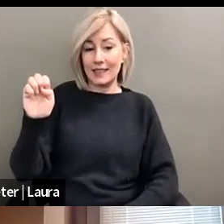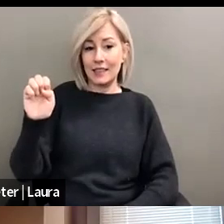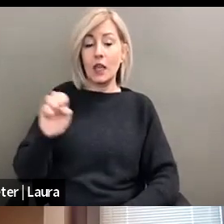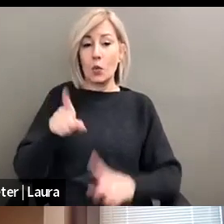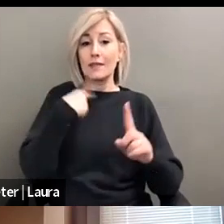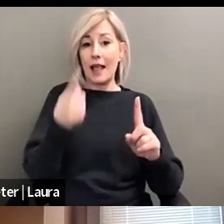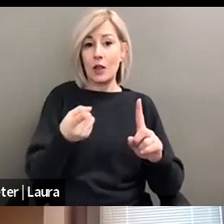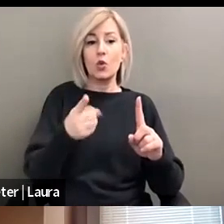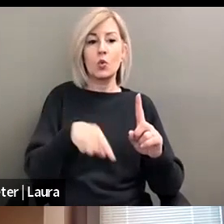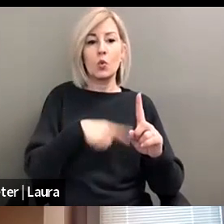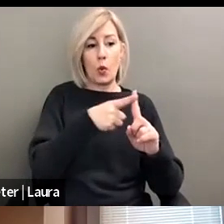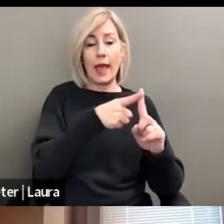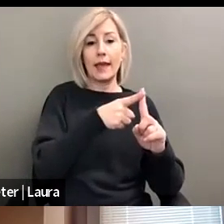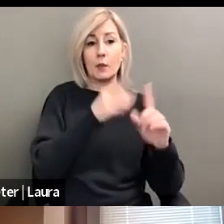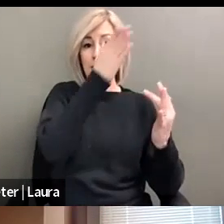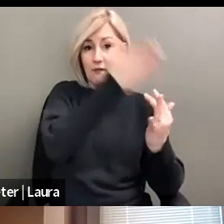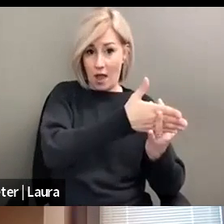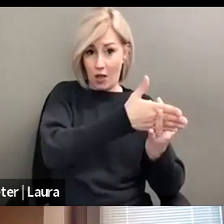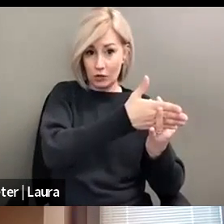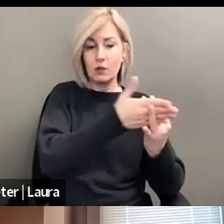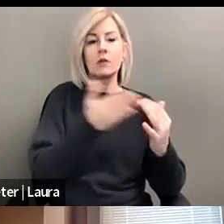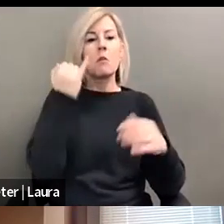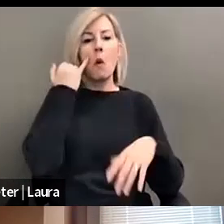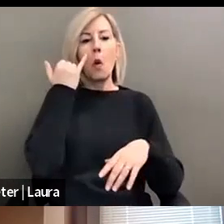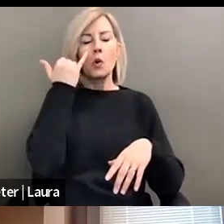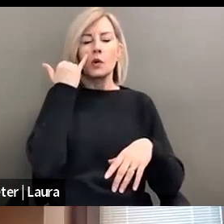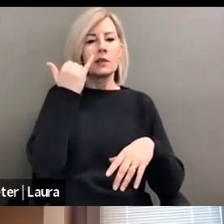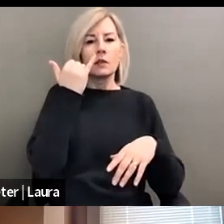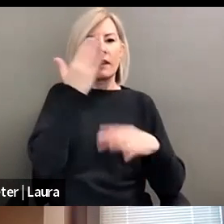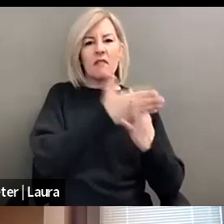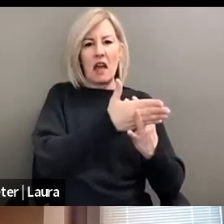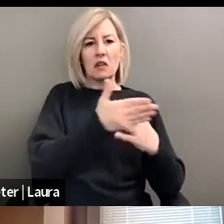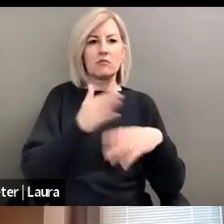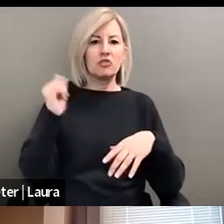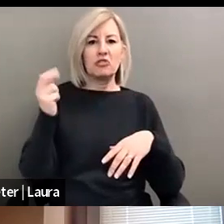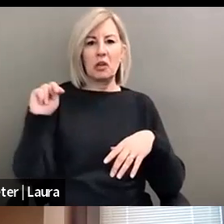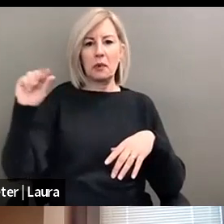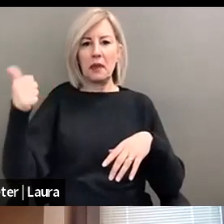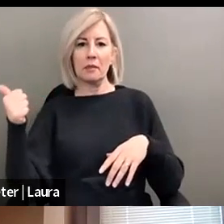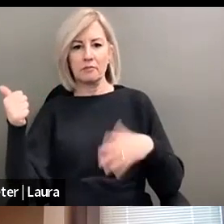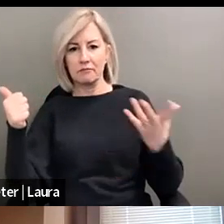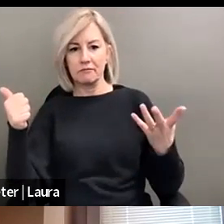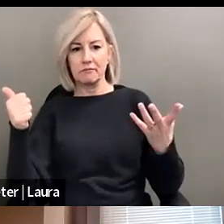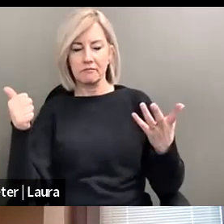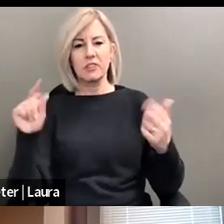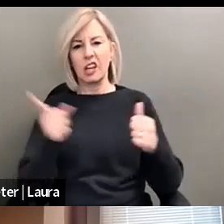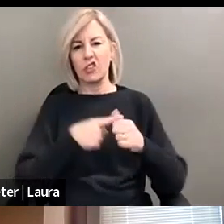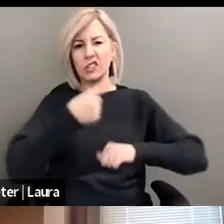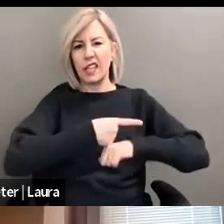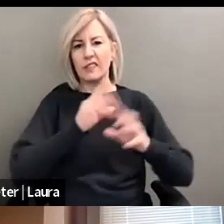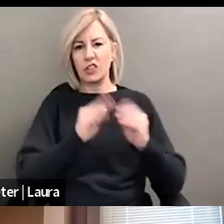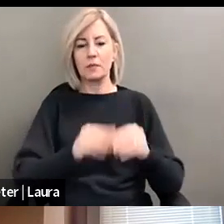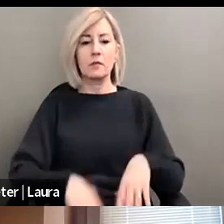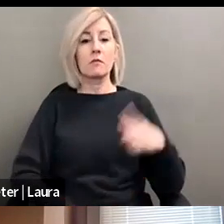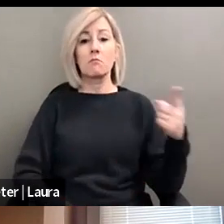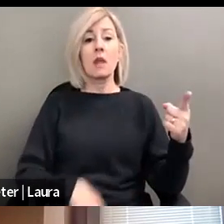when the date the bill was filed. So let's say the date the bill was filed was on January 10th, our first date of session. Then